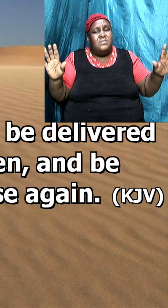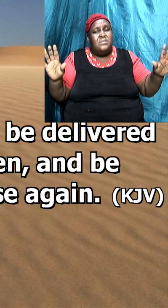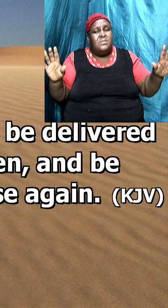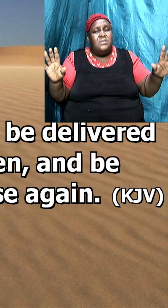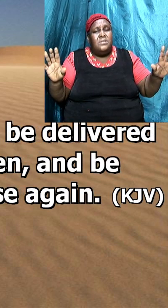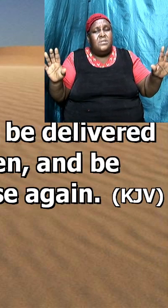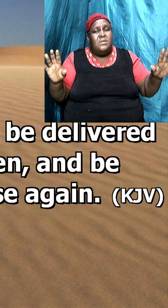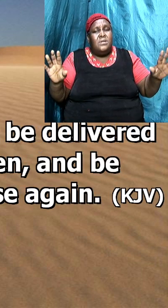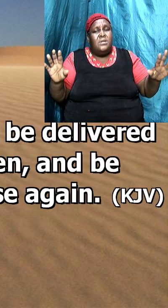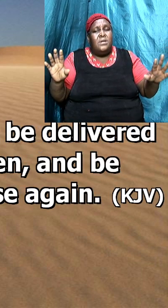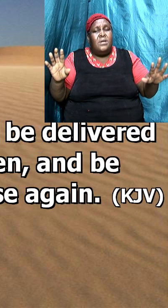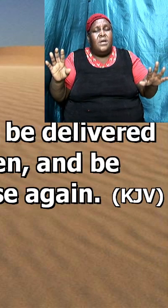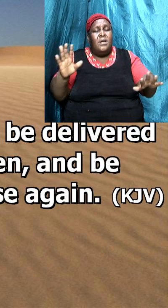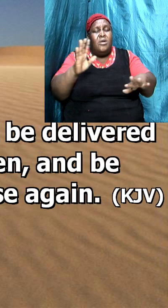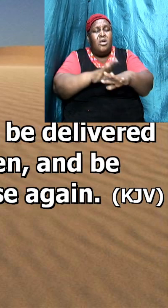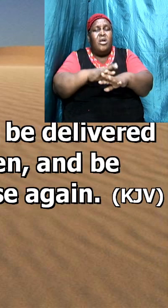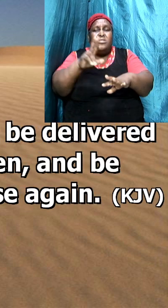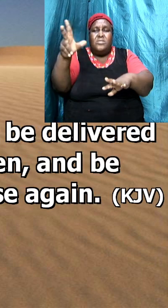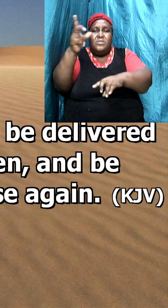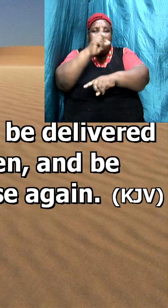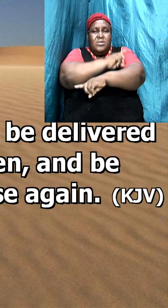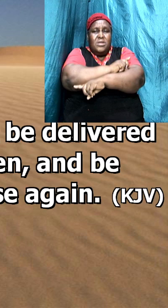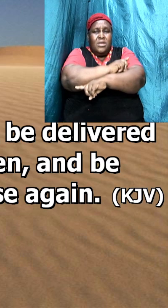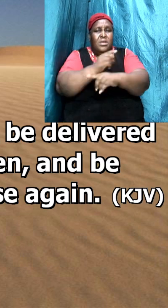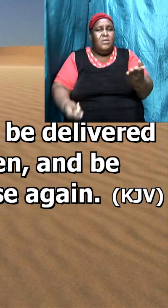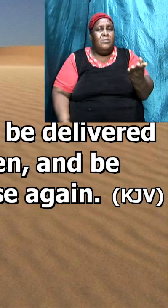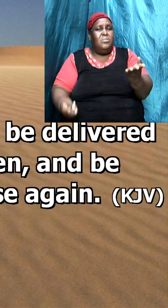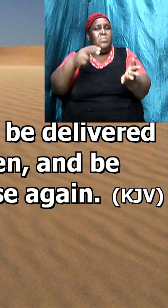and the third day rise again.